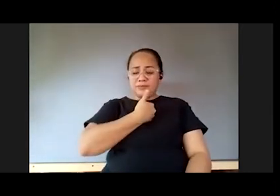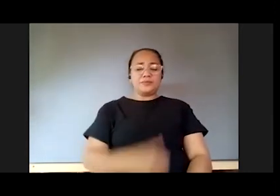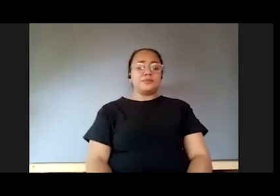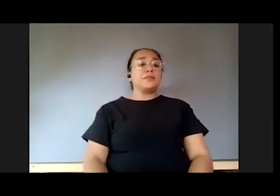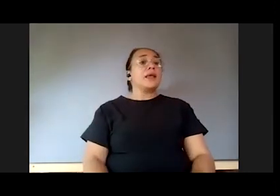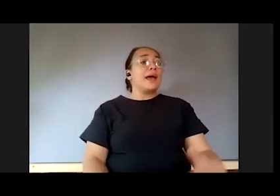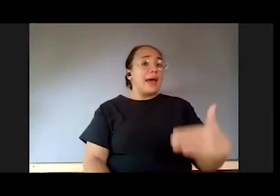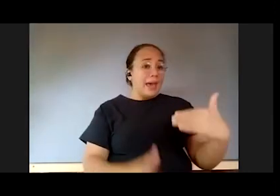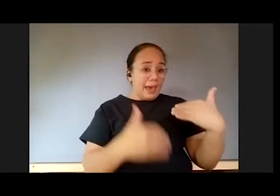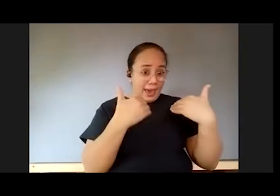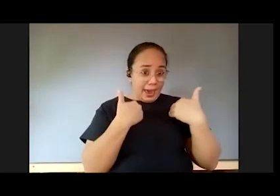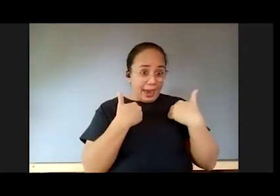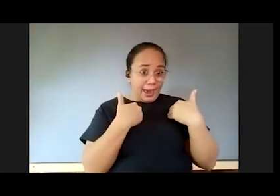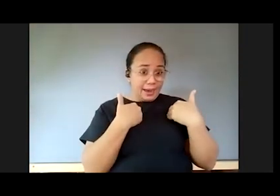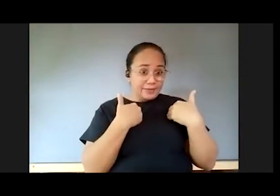sentences?